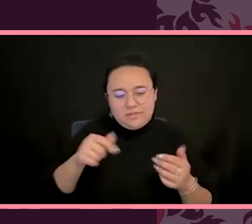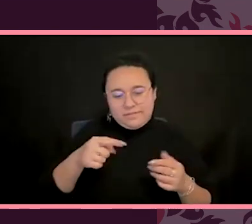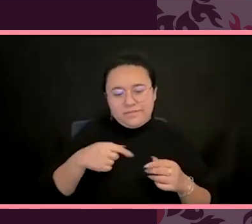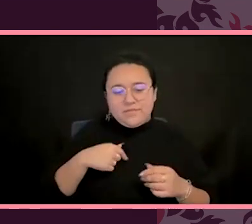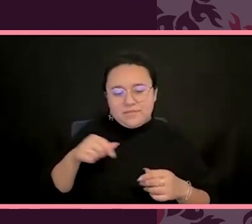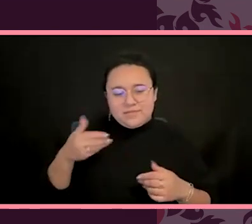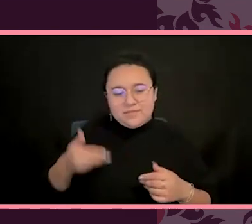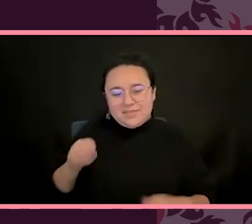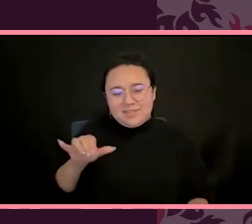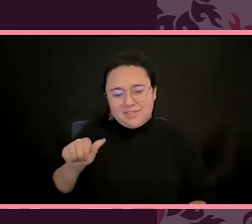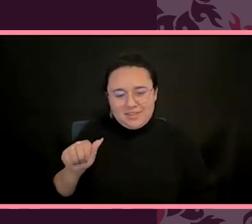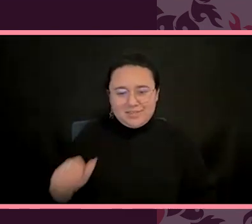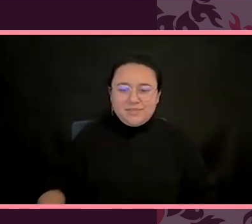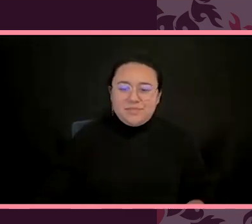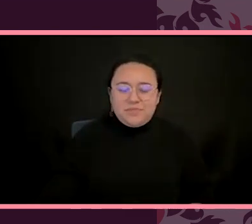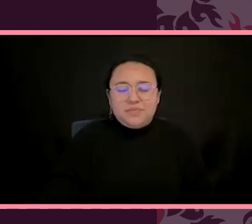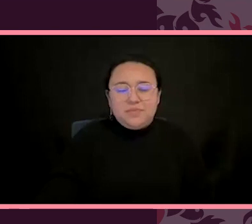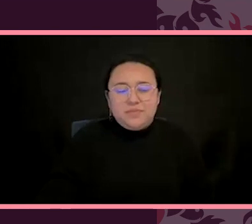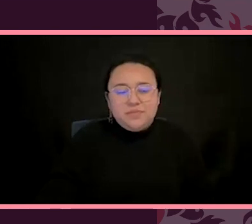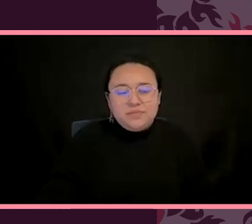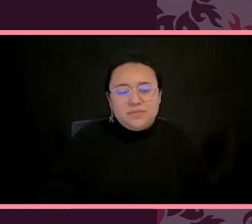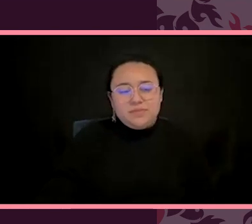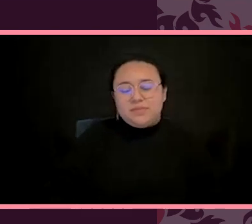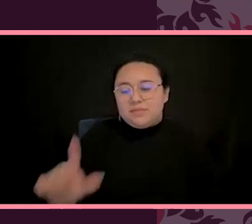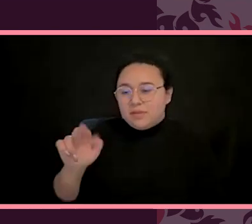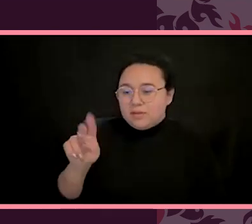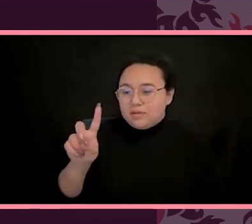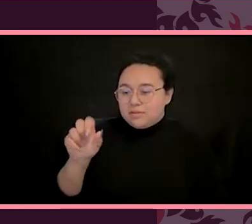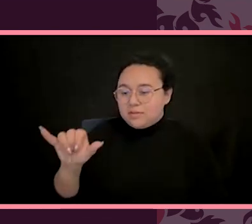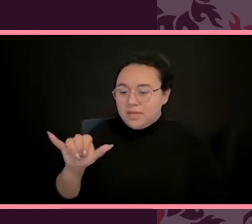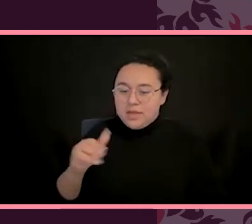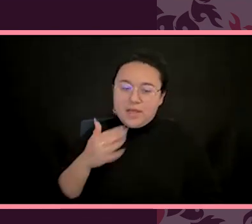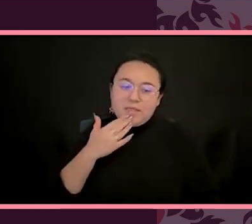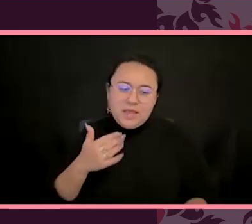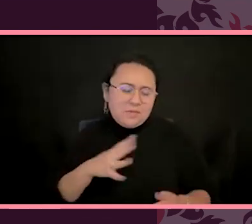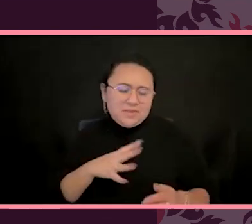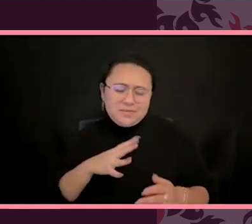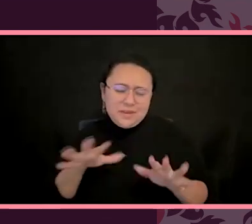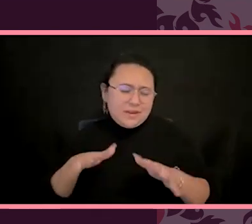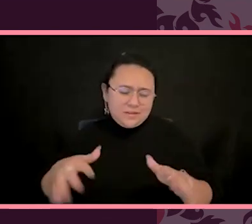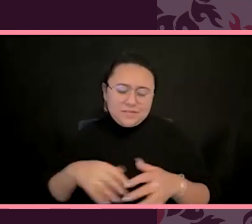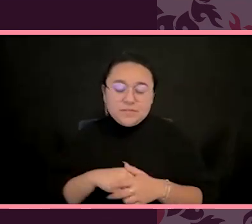This is Jaya, by the way. This is Lindsey. Thank you, nervousness.